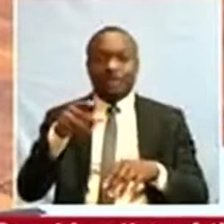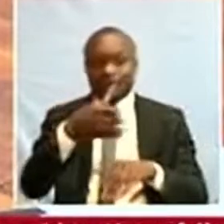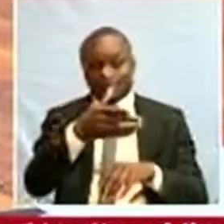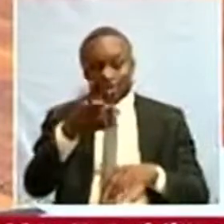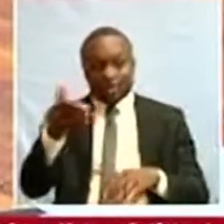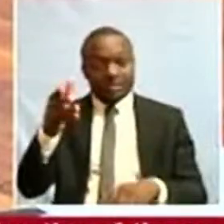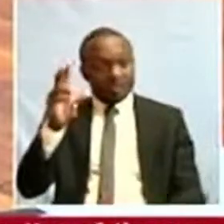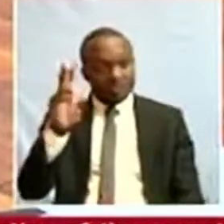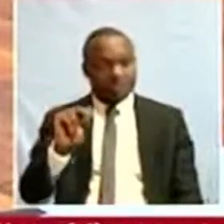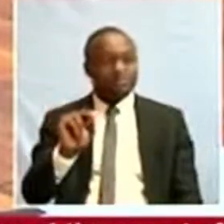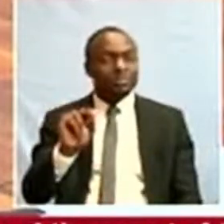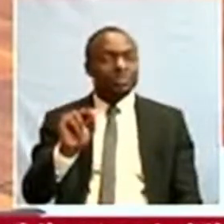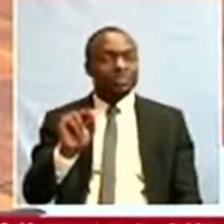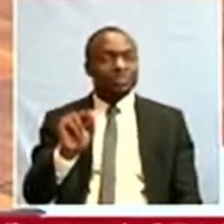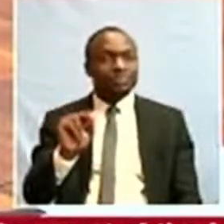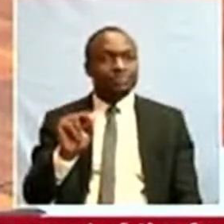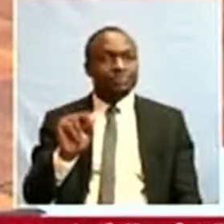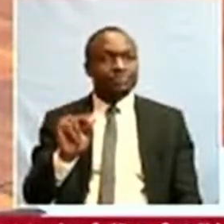no